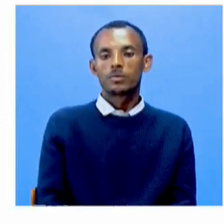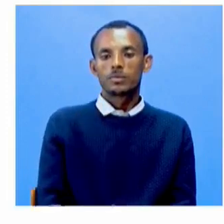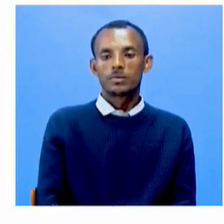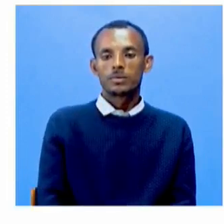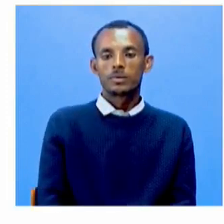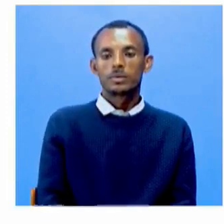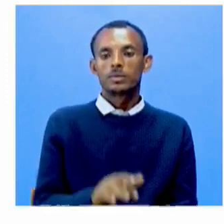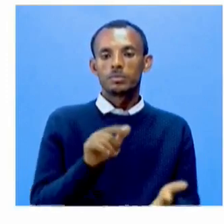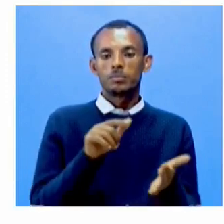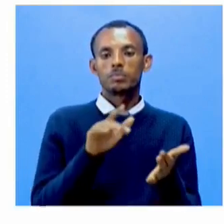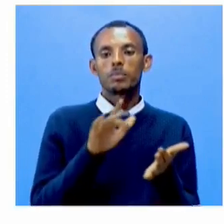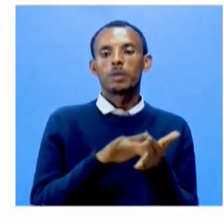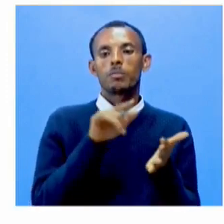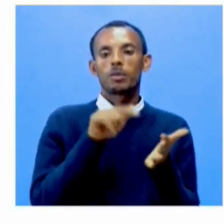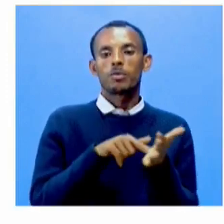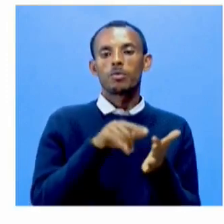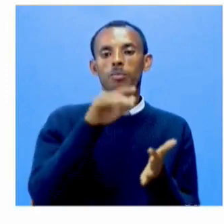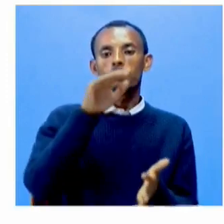BC.